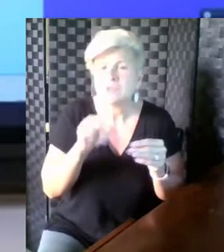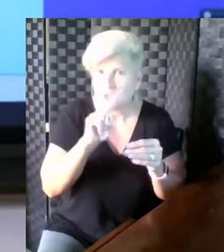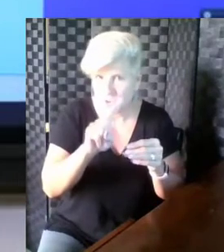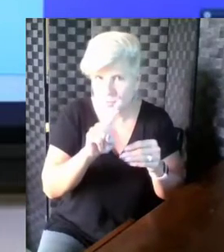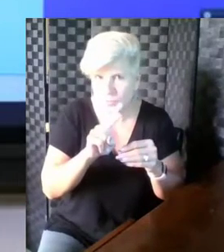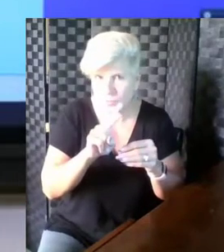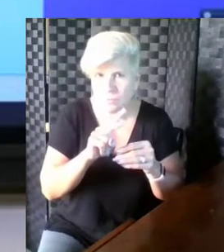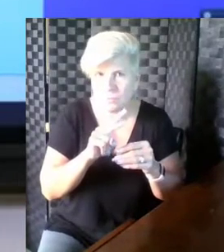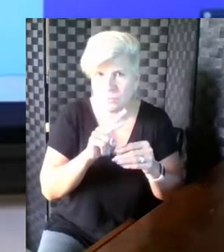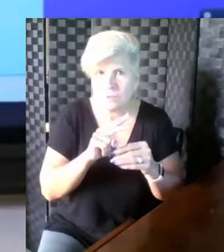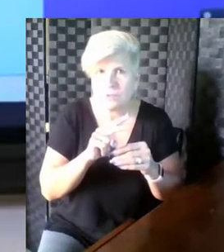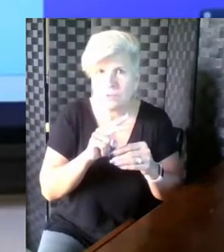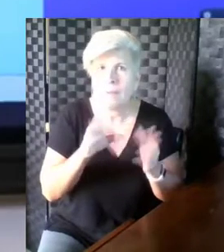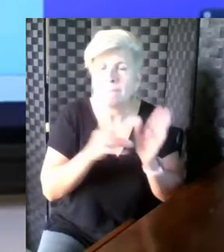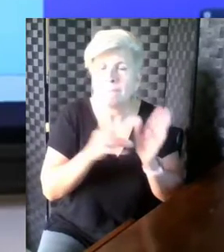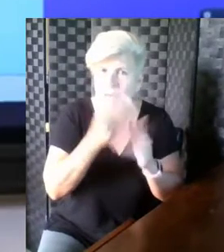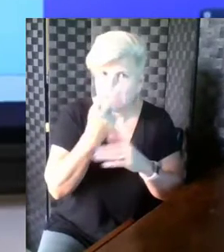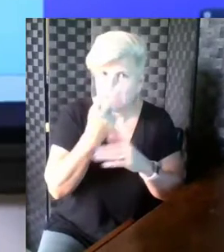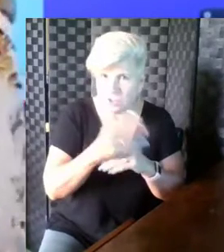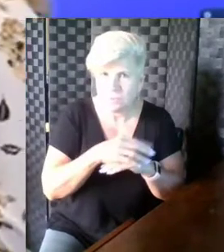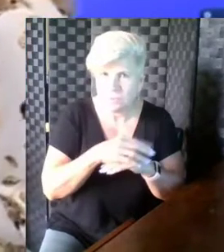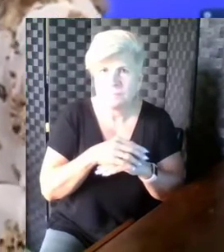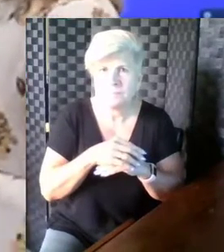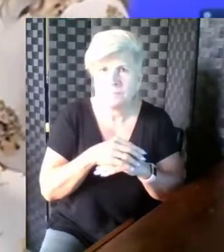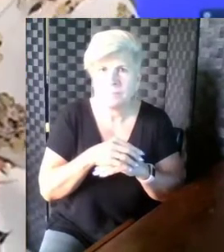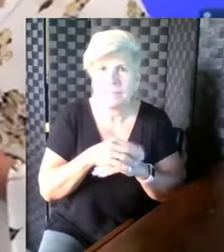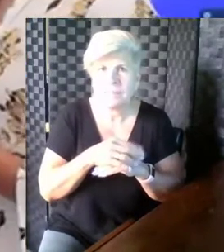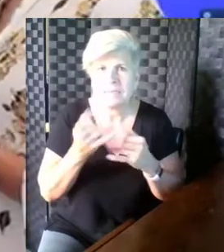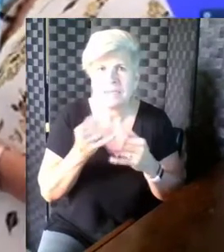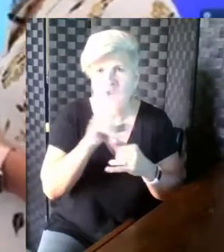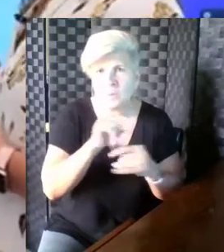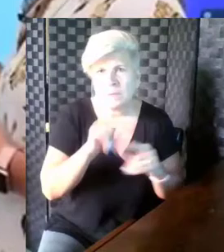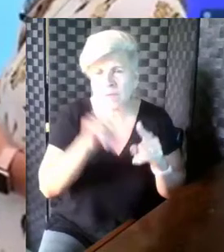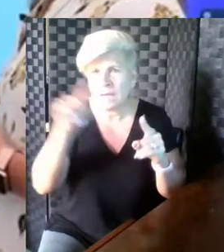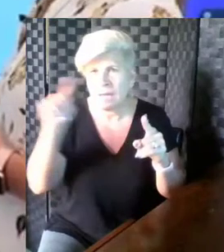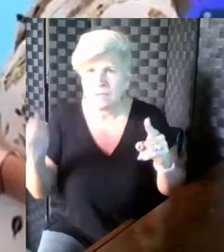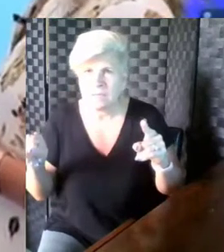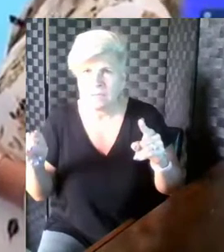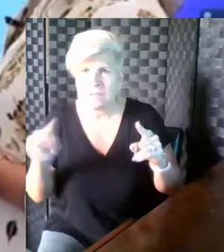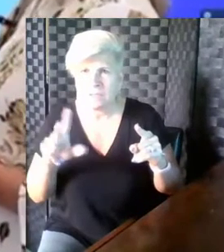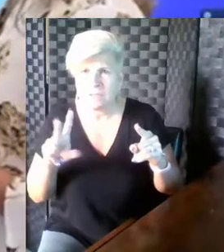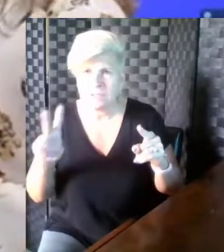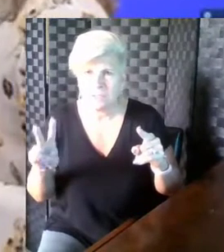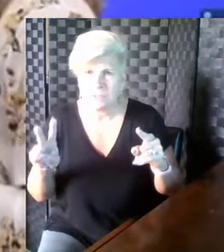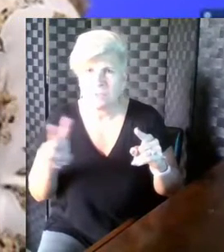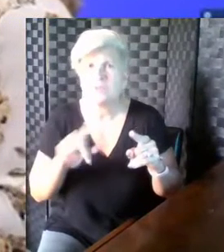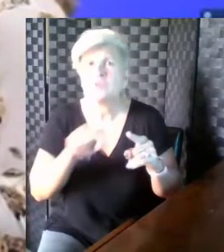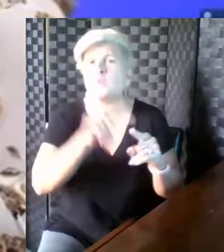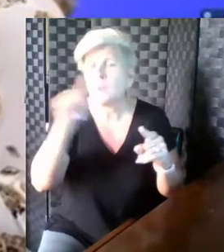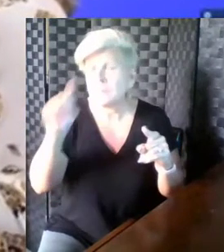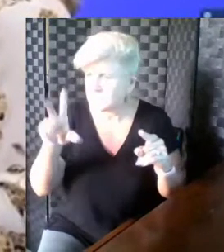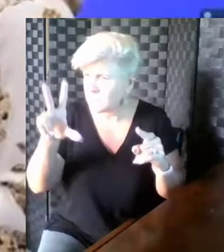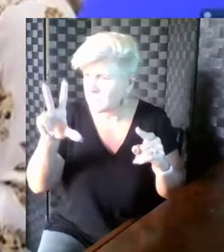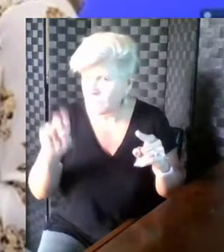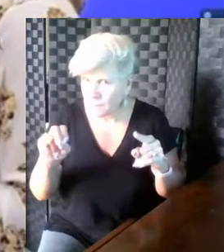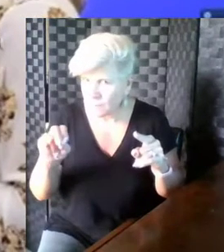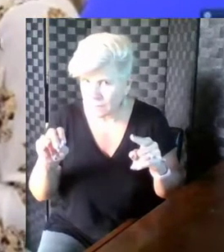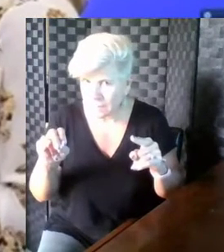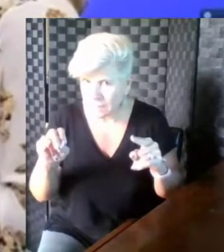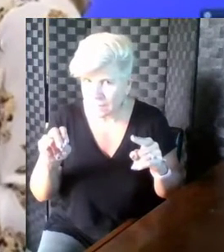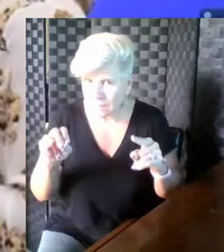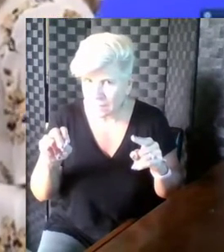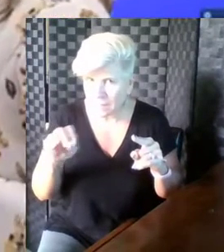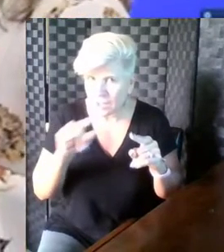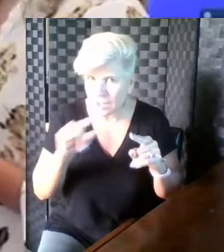two. So here I've got two. All right, now I need to go from 20 to 30. How